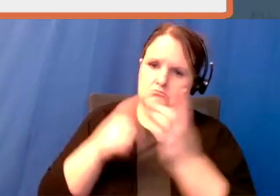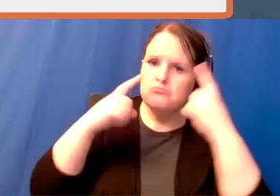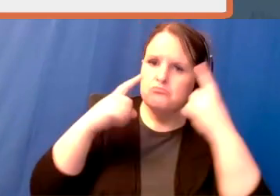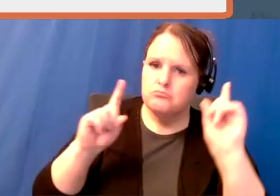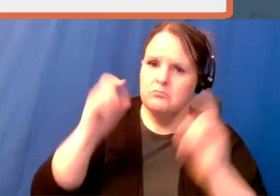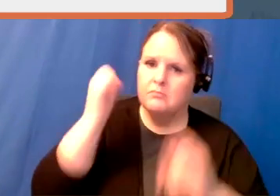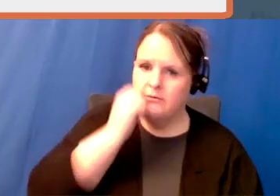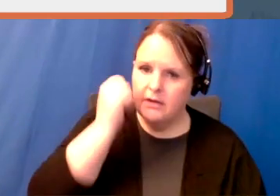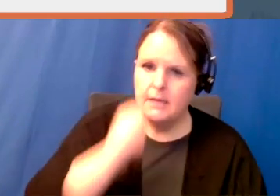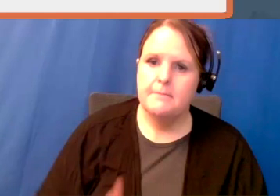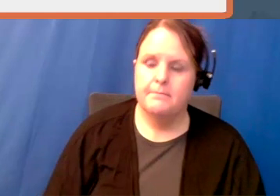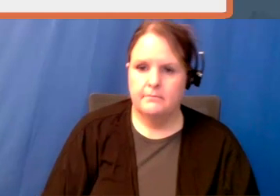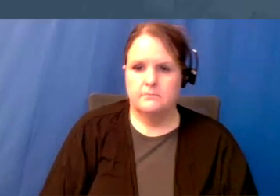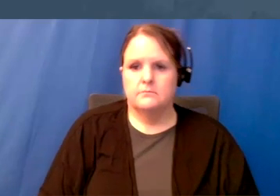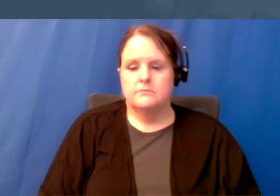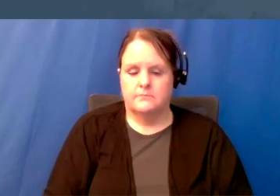basis.